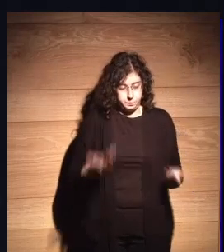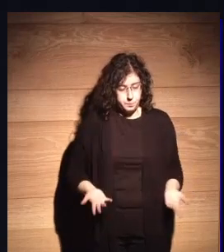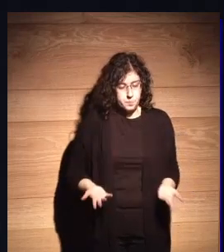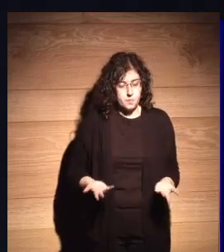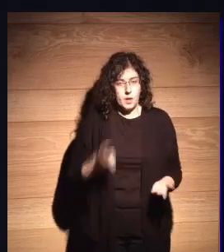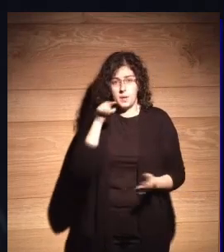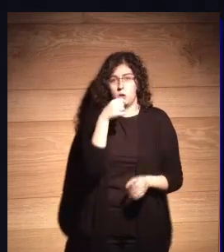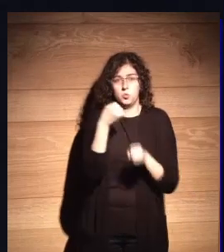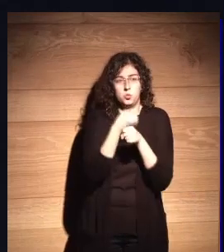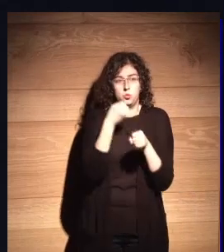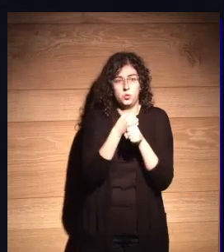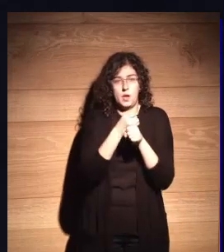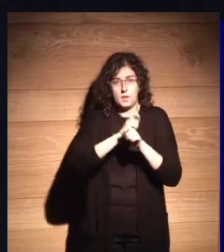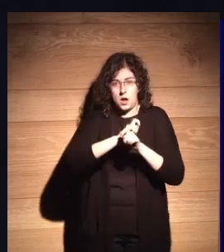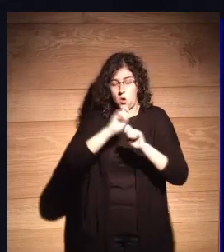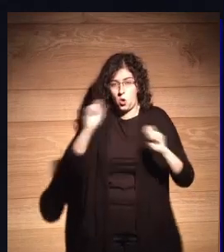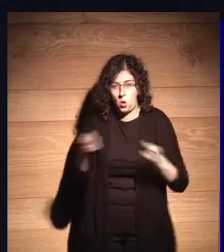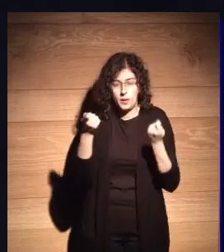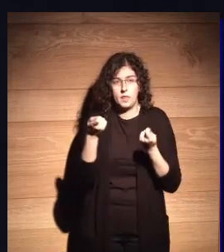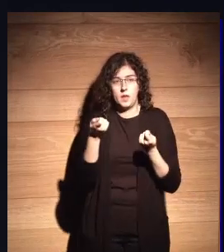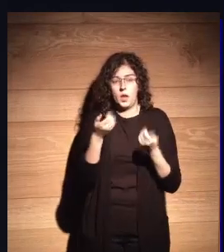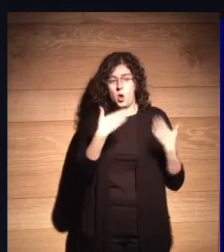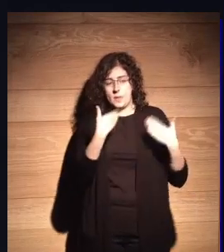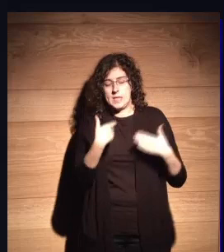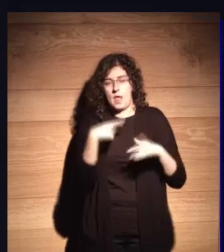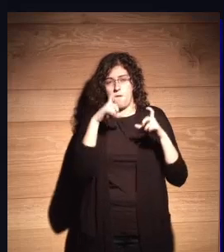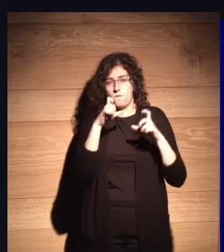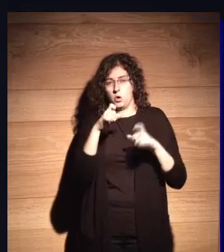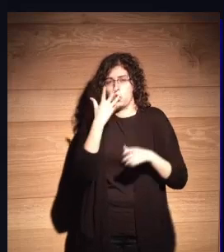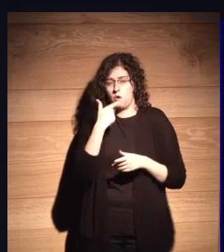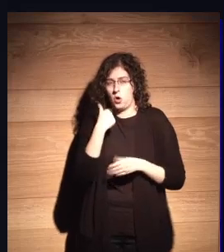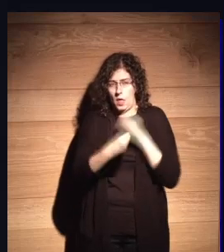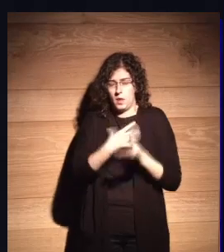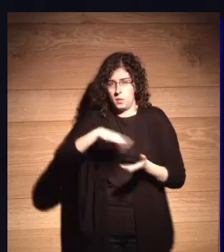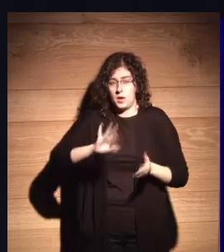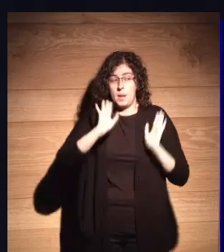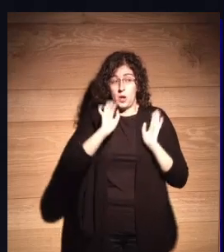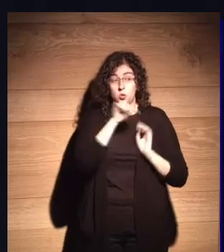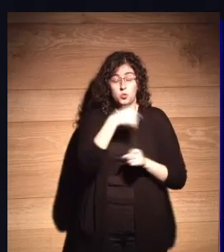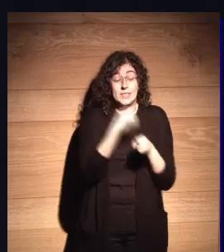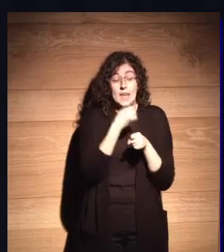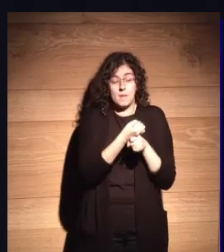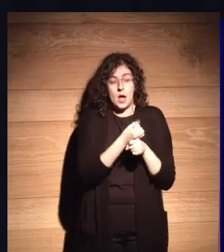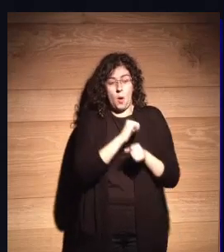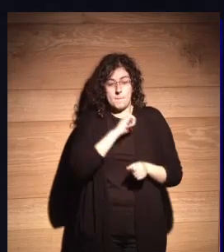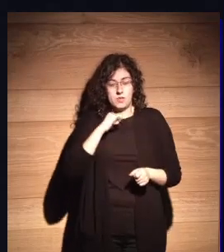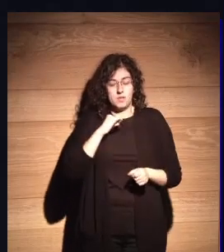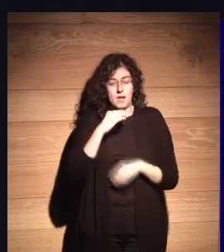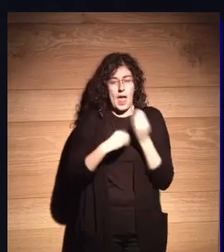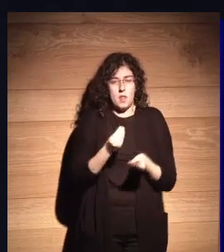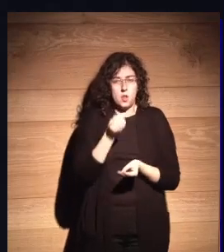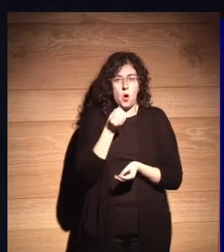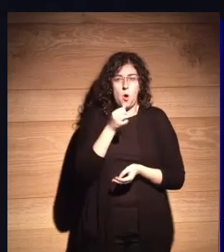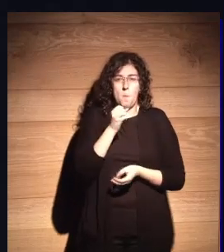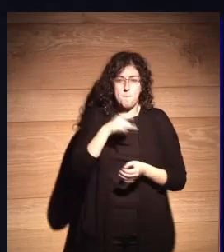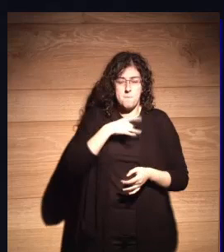shoot in color, it doesn't matter. But he said, for your personal work, just shoot in black and white.